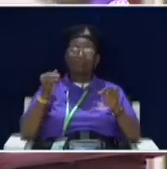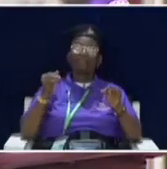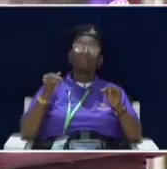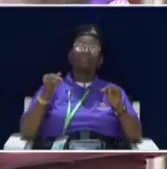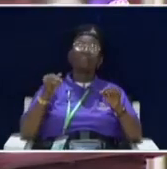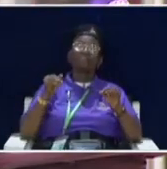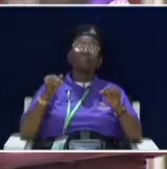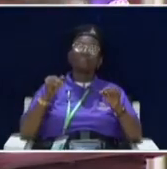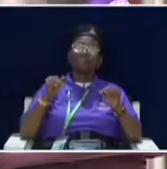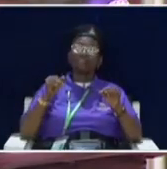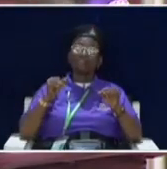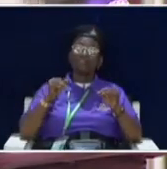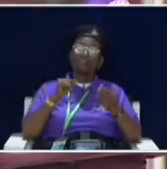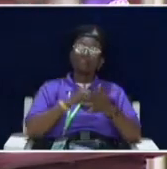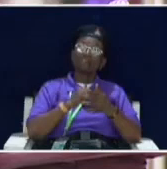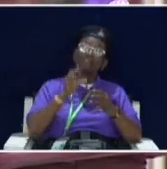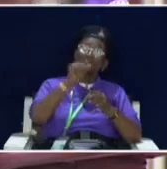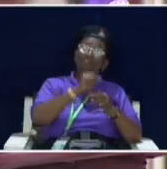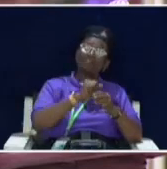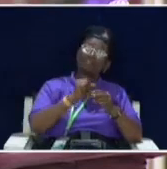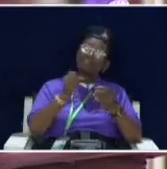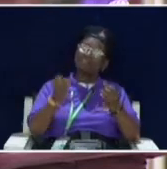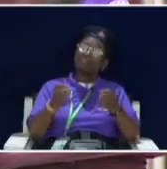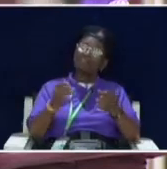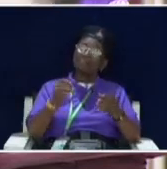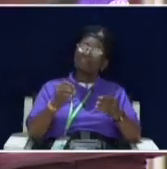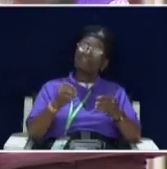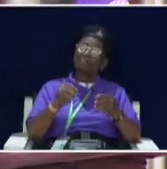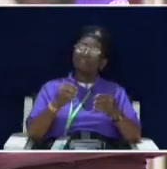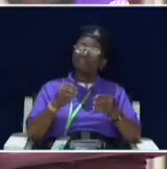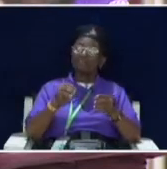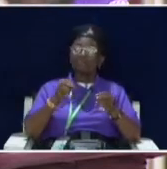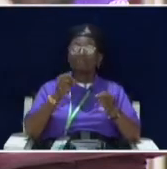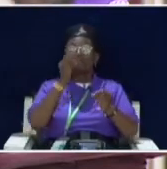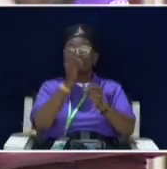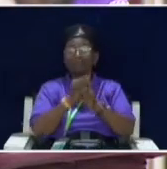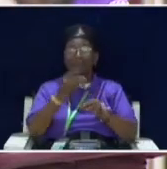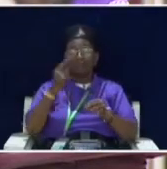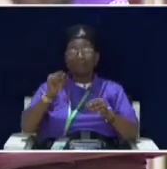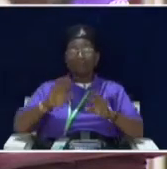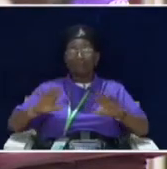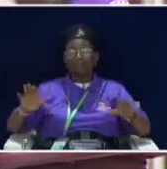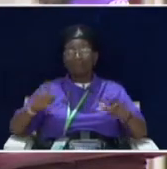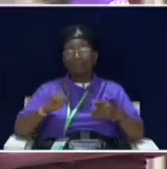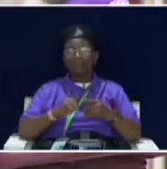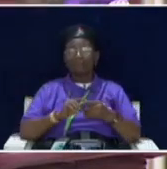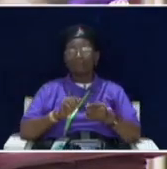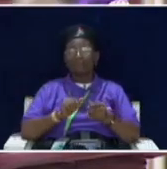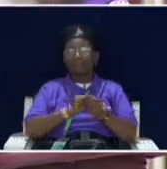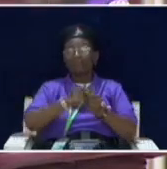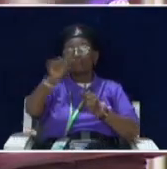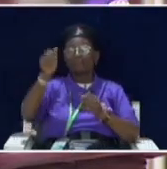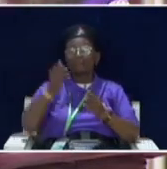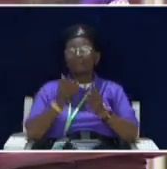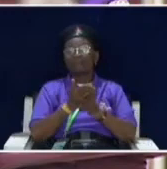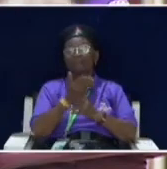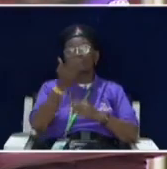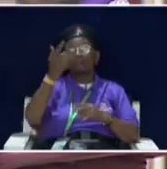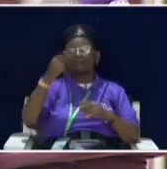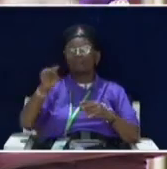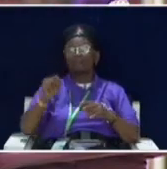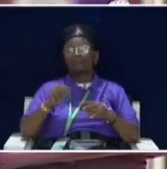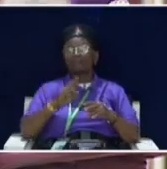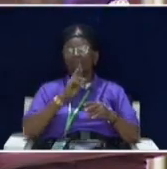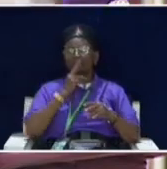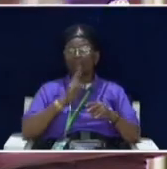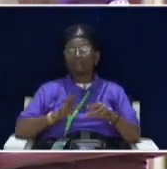You know, it took a lot of faith for the children of Israel to pass through the Red Sea. Se mo pe igbagbo gidigidi lo nilo fun awon